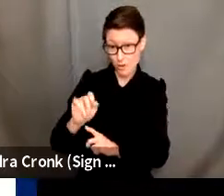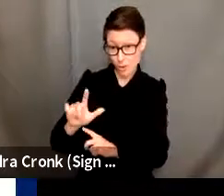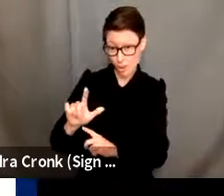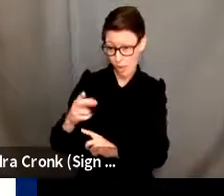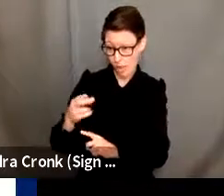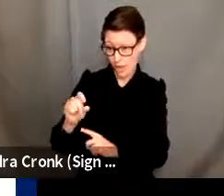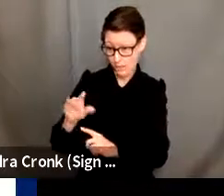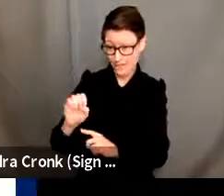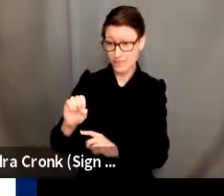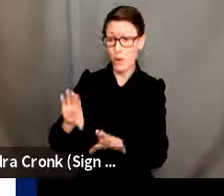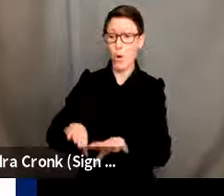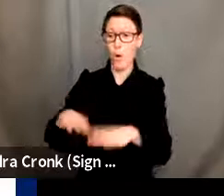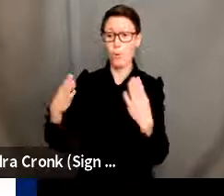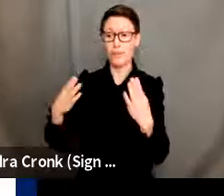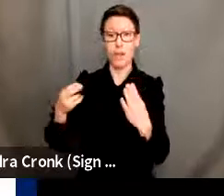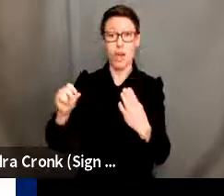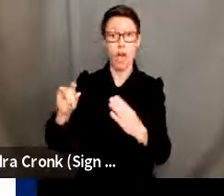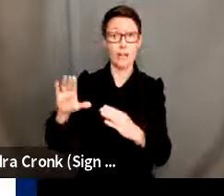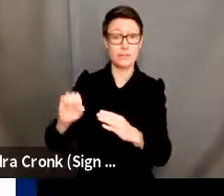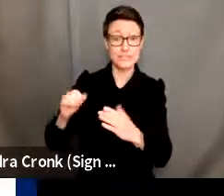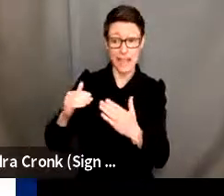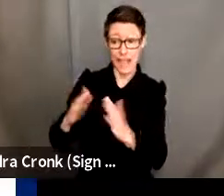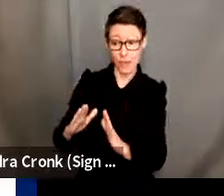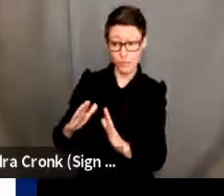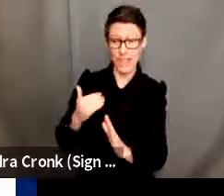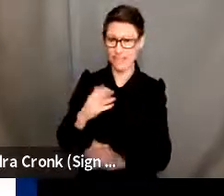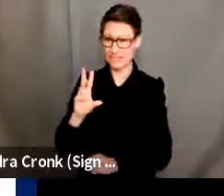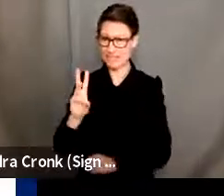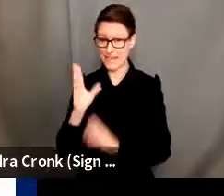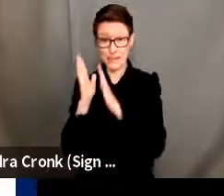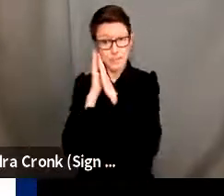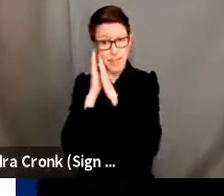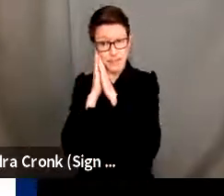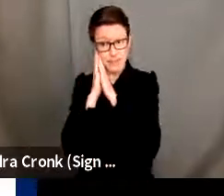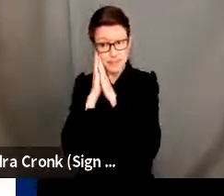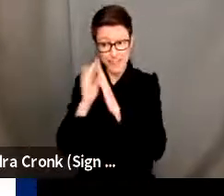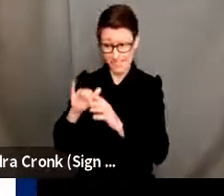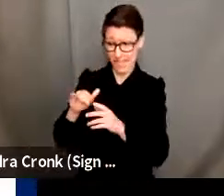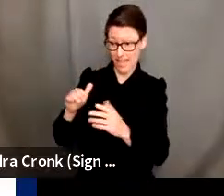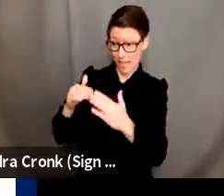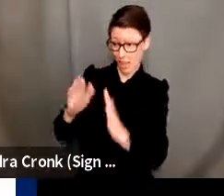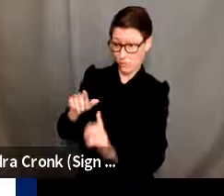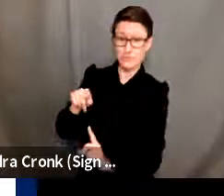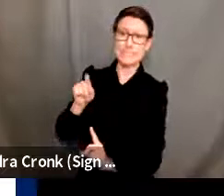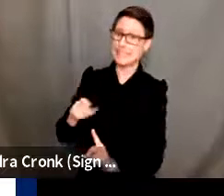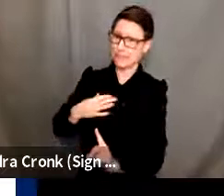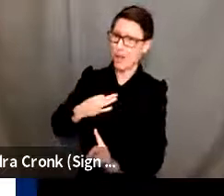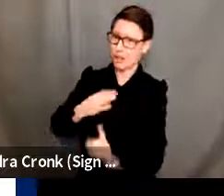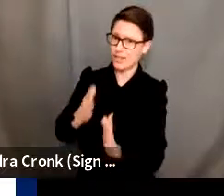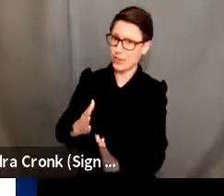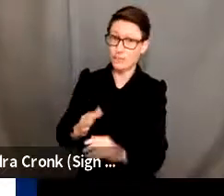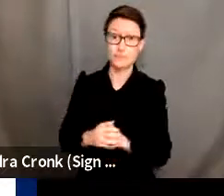beds, and there is a need for volunteers at this facility. The volunteer candidates will need to complete